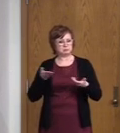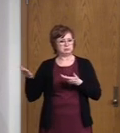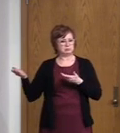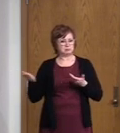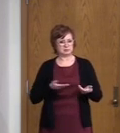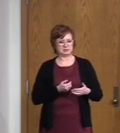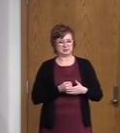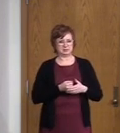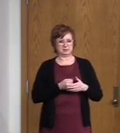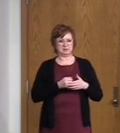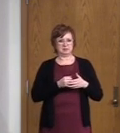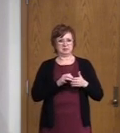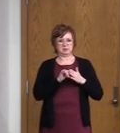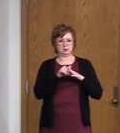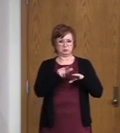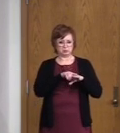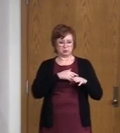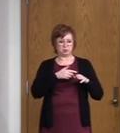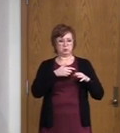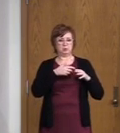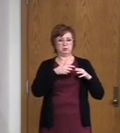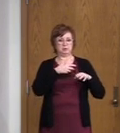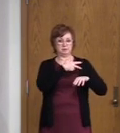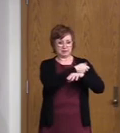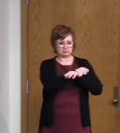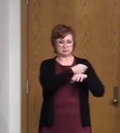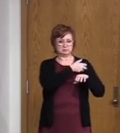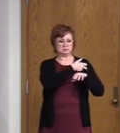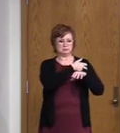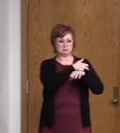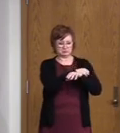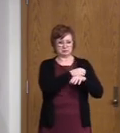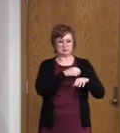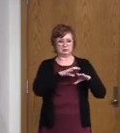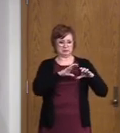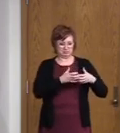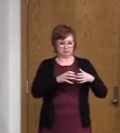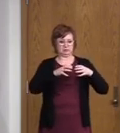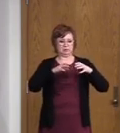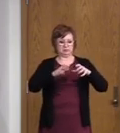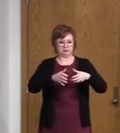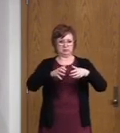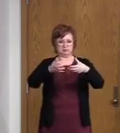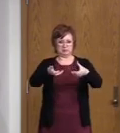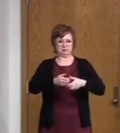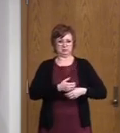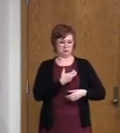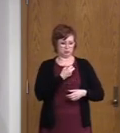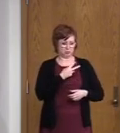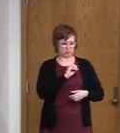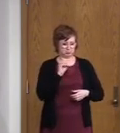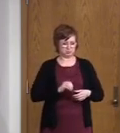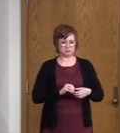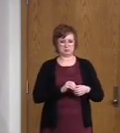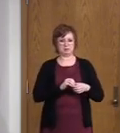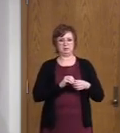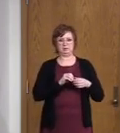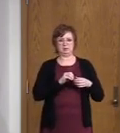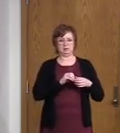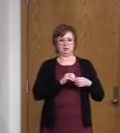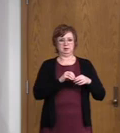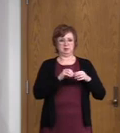like 10 or 12% of that 190,000 people. So currently, based on what we are